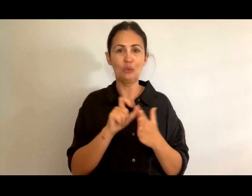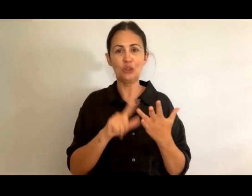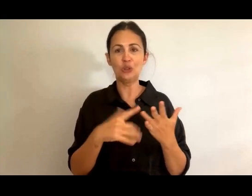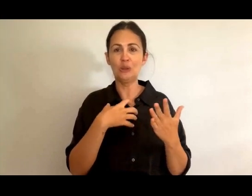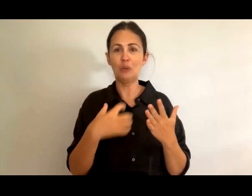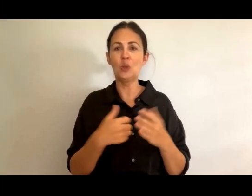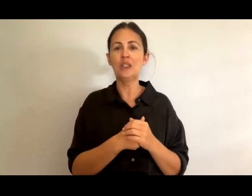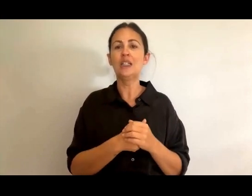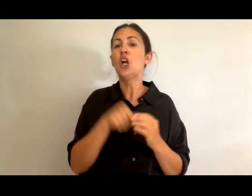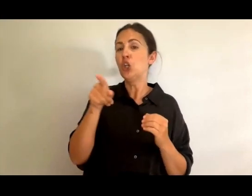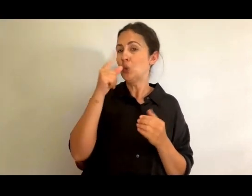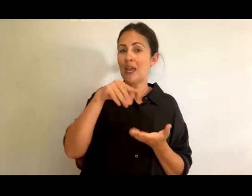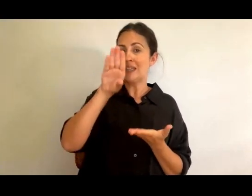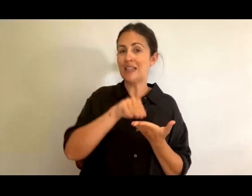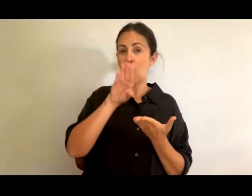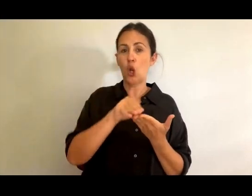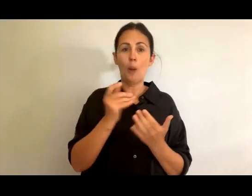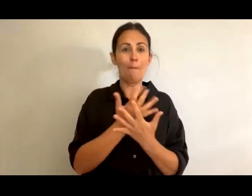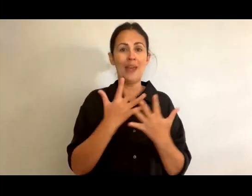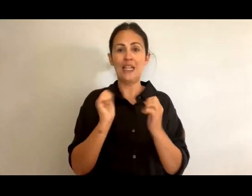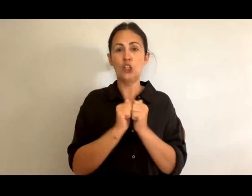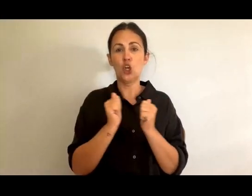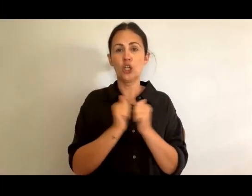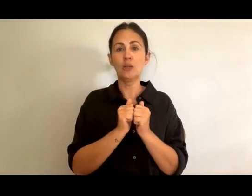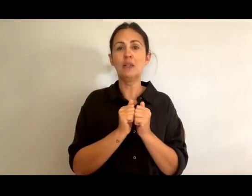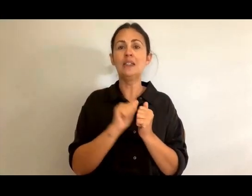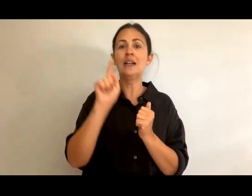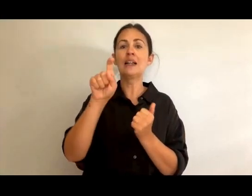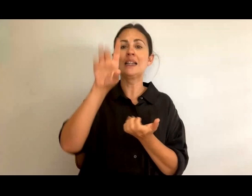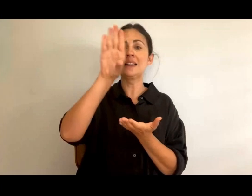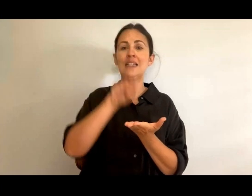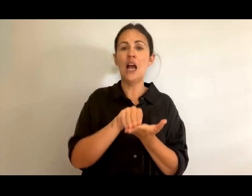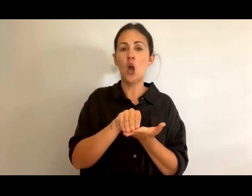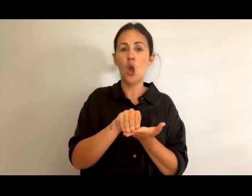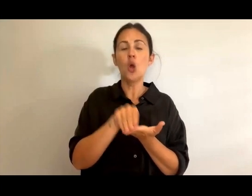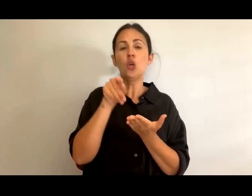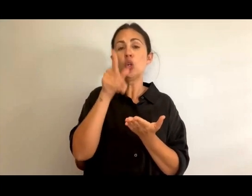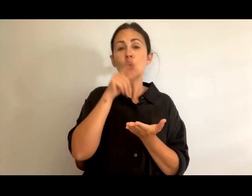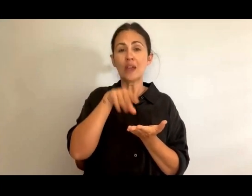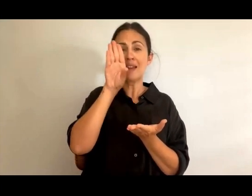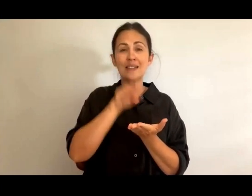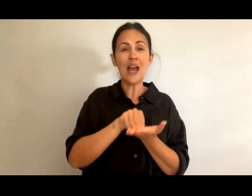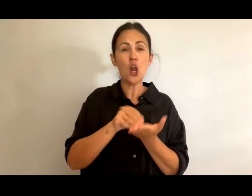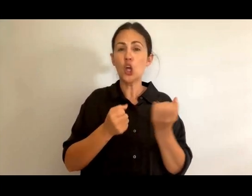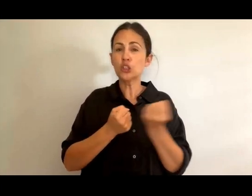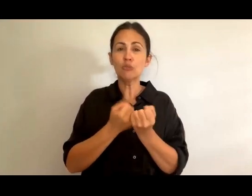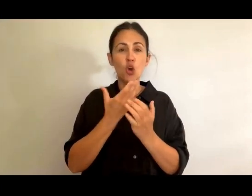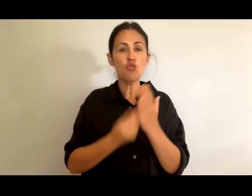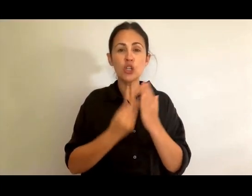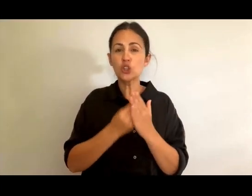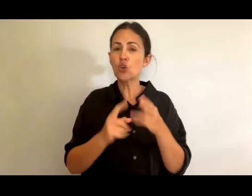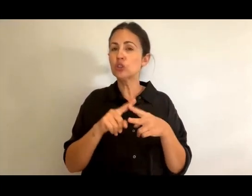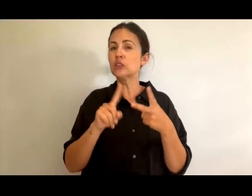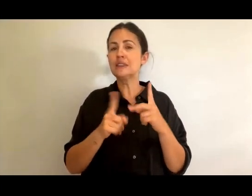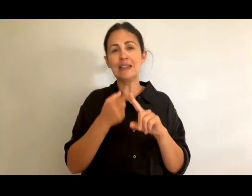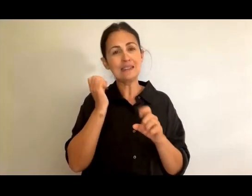found, again, up there from the downloads. You can download all those support resources, examples of knowledge and skills. If I was a teacher,